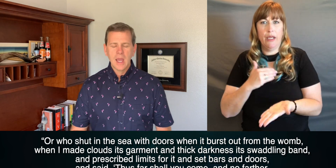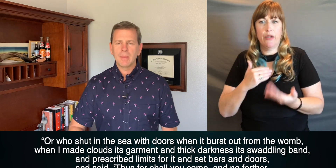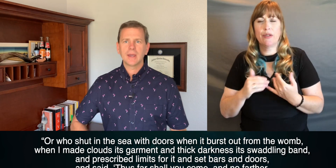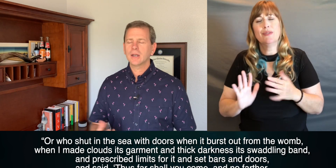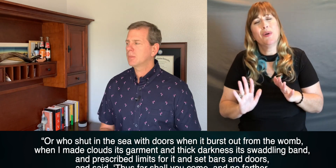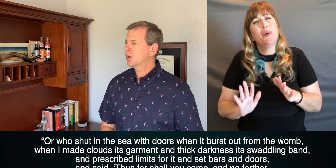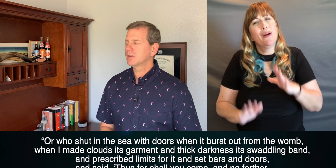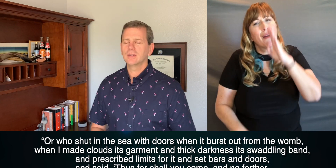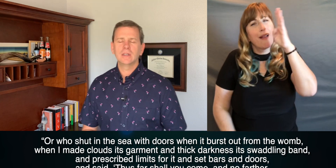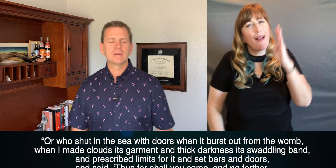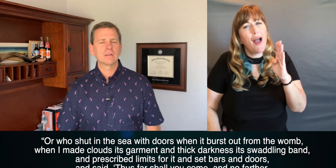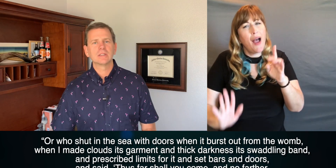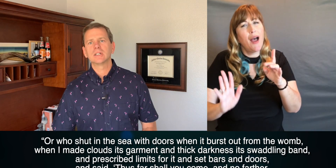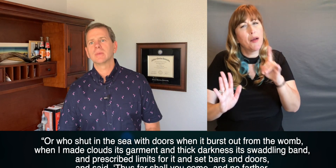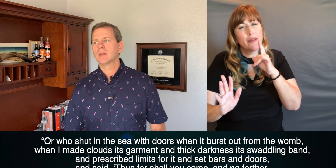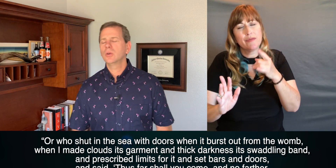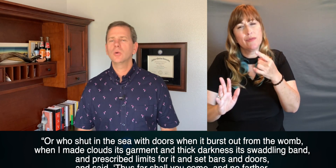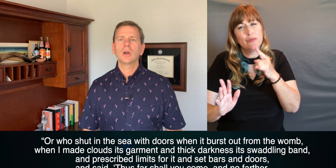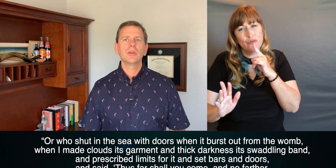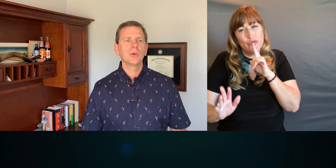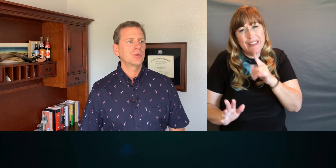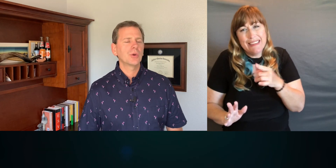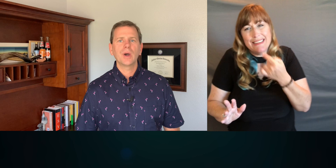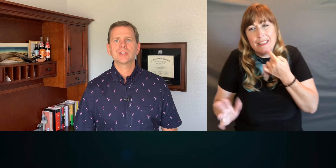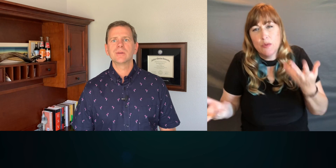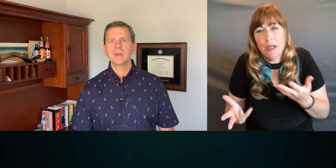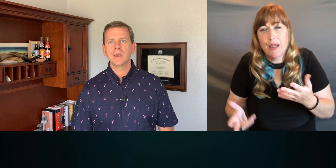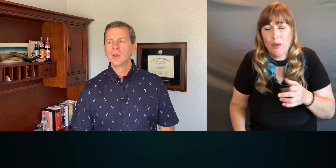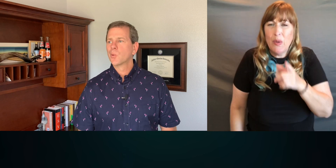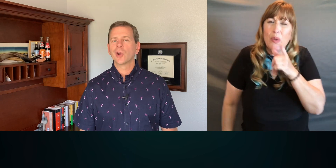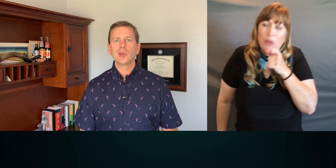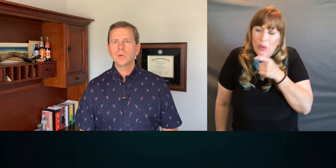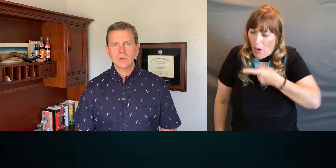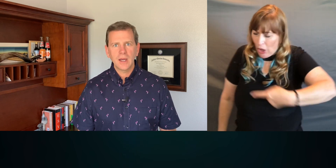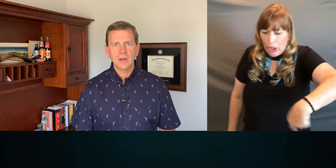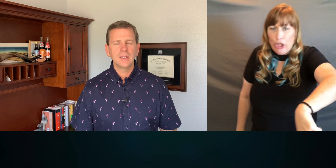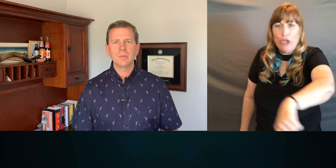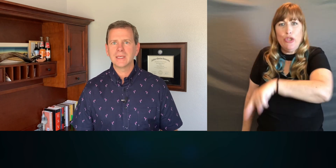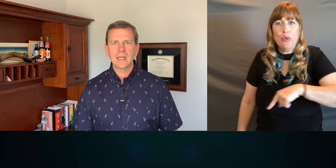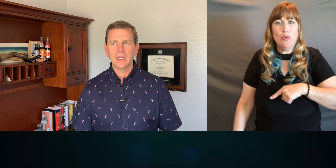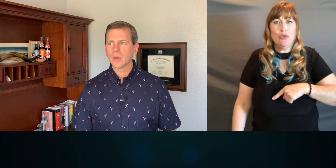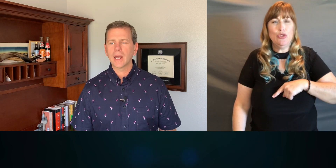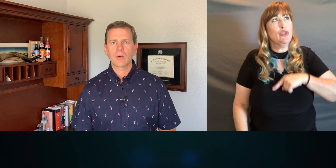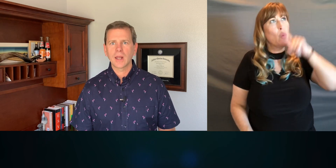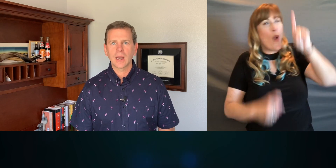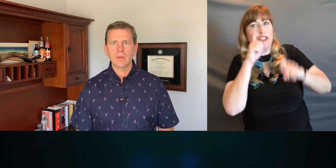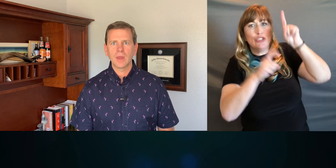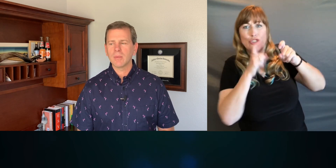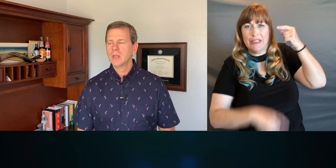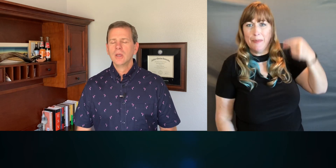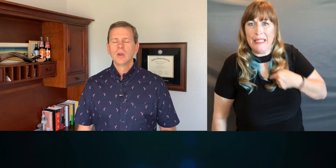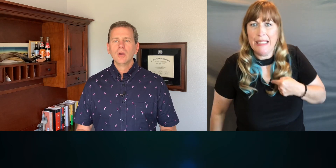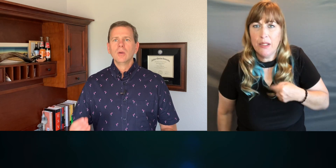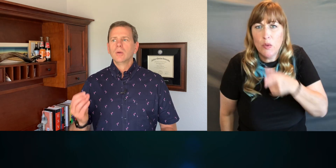stayed. I mean, God comes on the scene and he says, look, man, who are you to question me? Were you around in the beginning when I created everything?